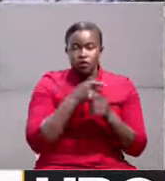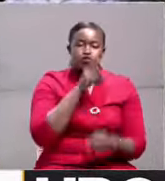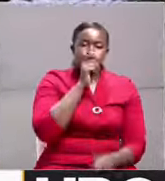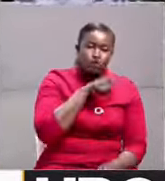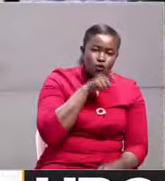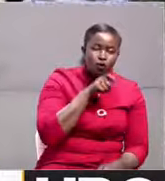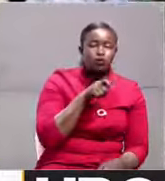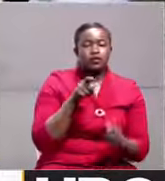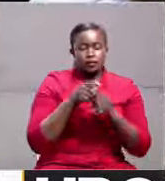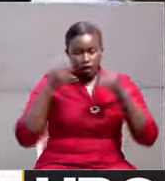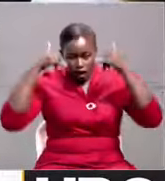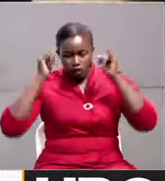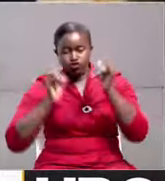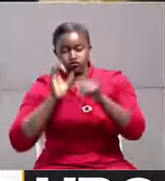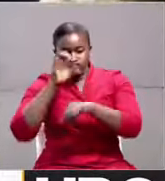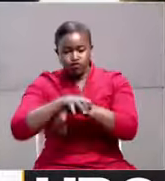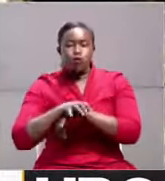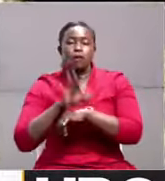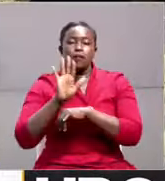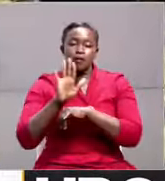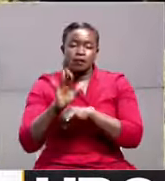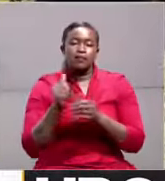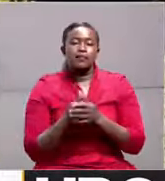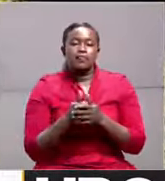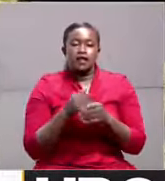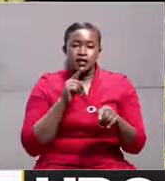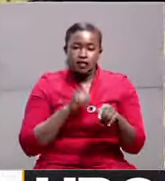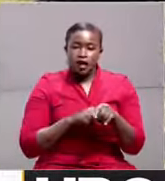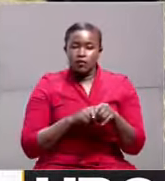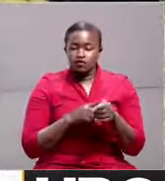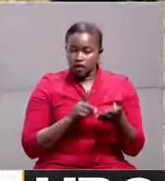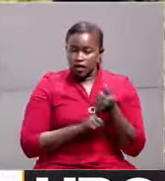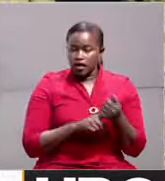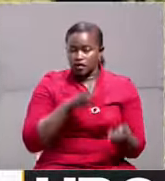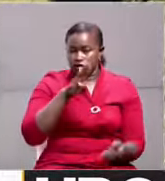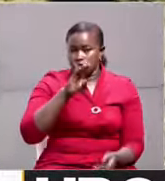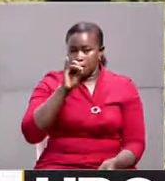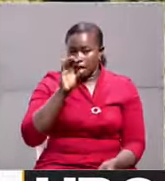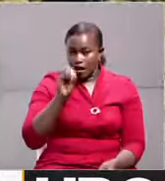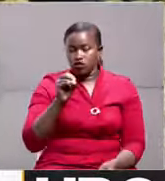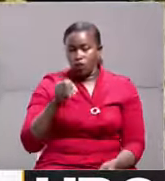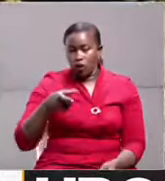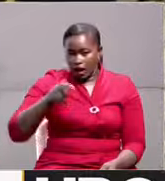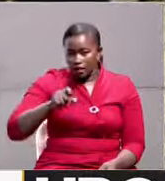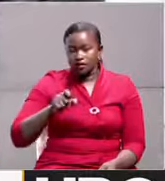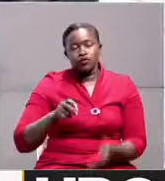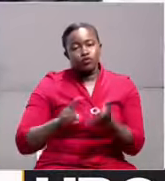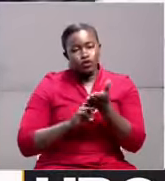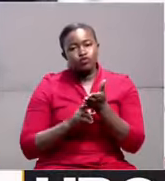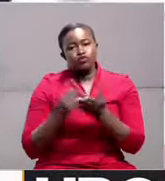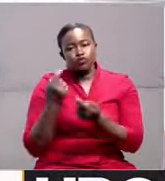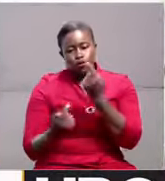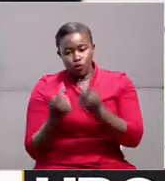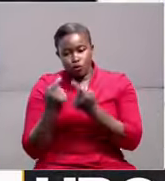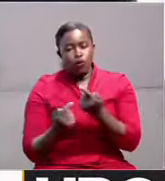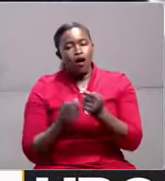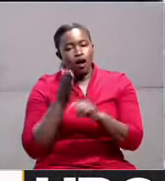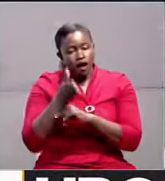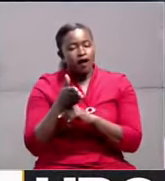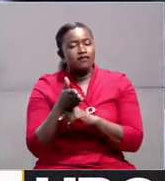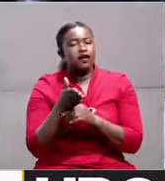cows. After extracting the biogas, we are using the gas for cooking. After extracting